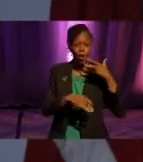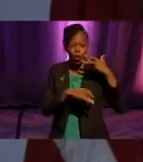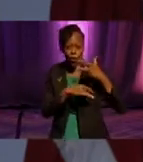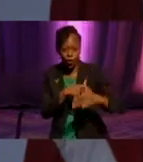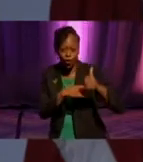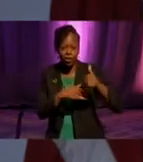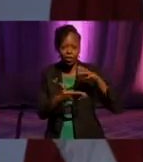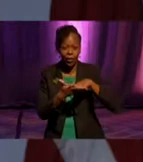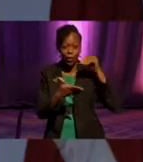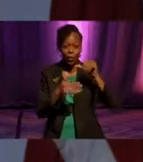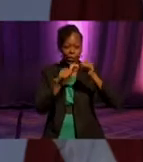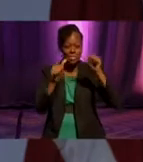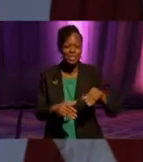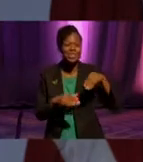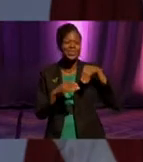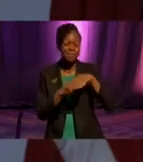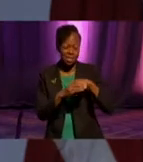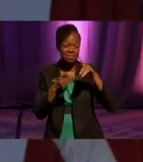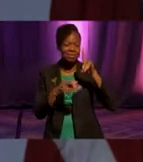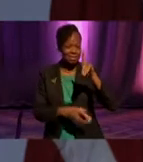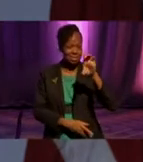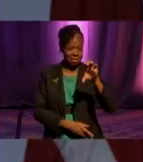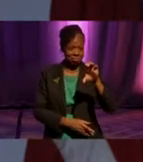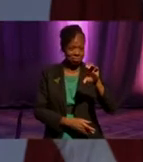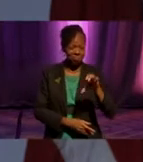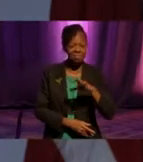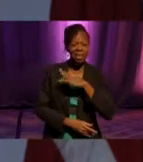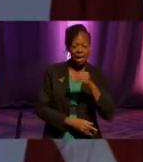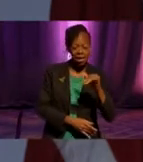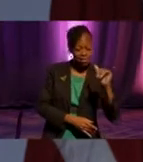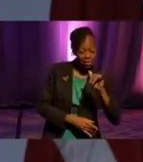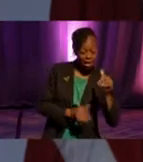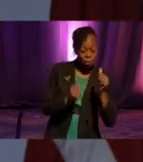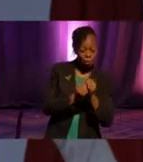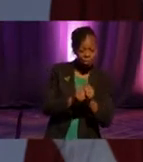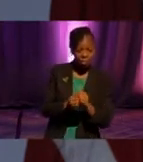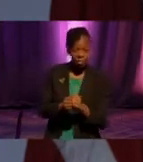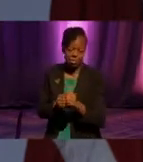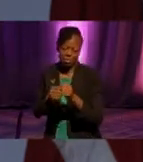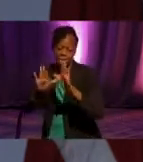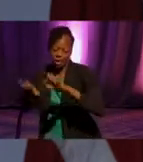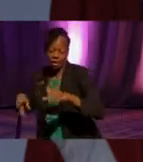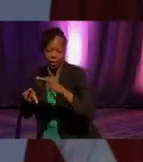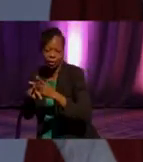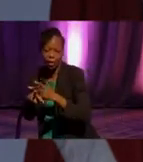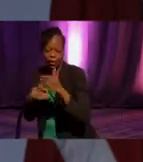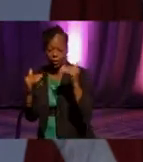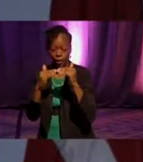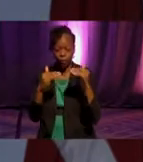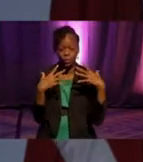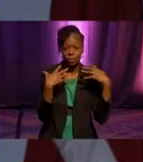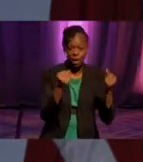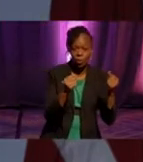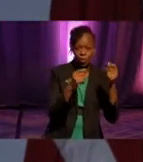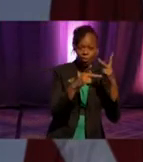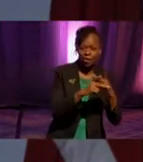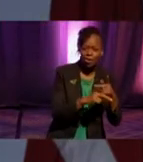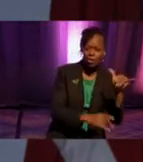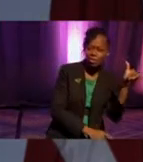in the District of Columbia. And just like childcare is health care, so too is affordable